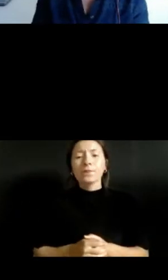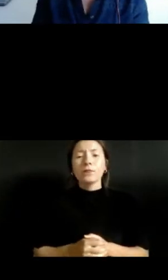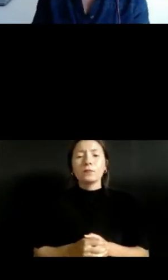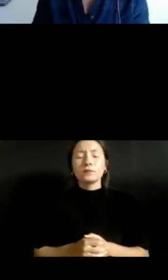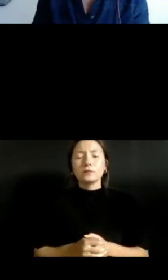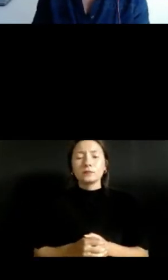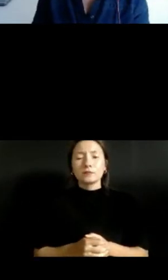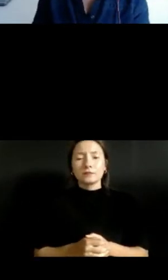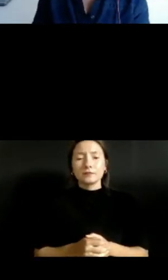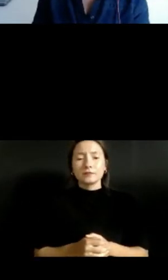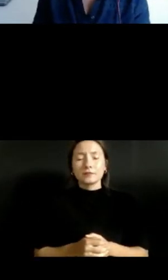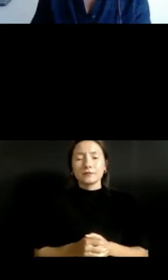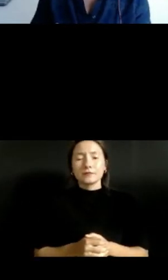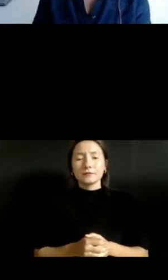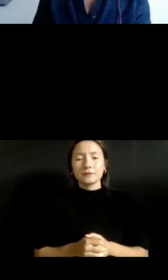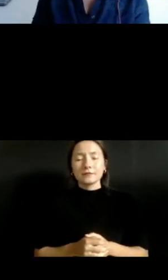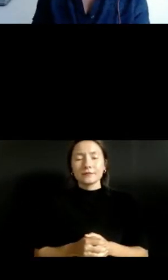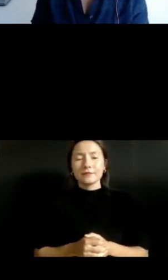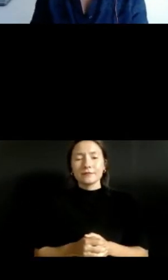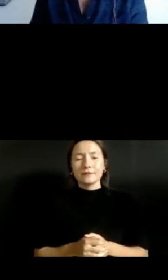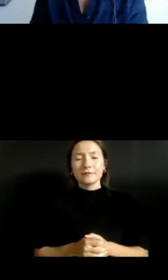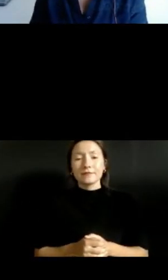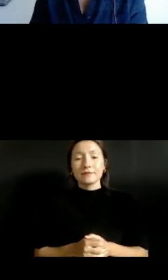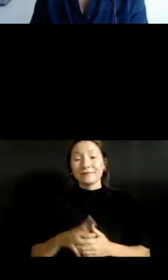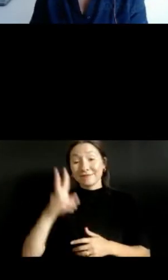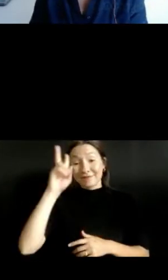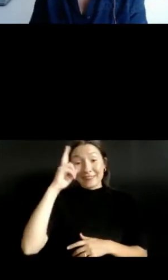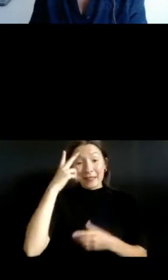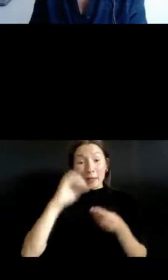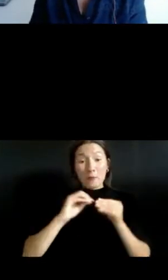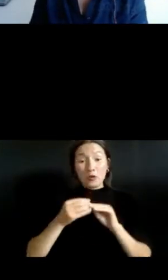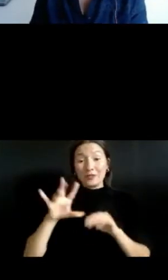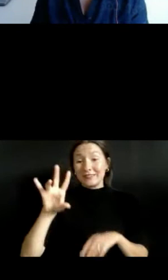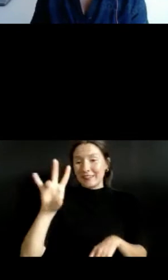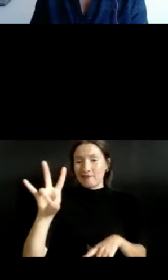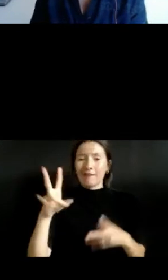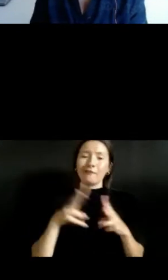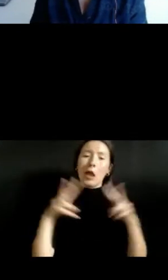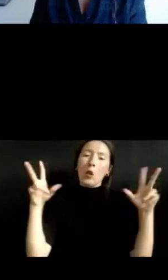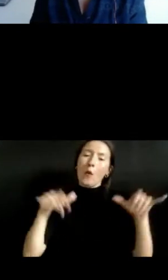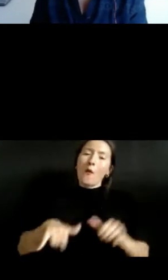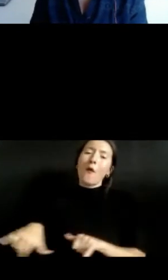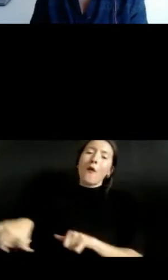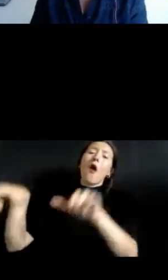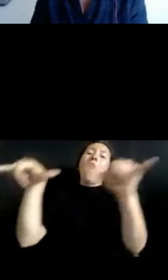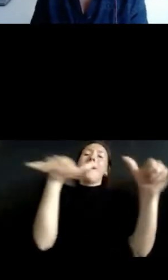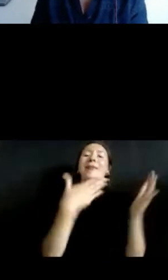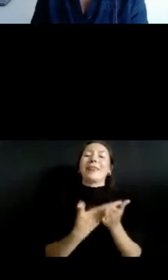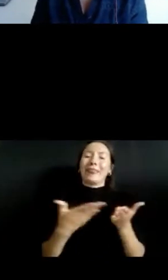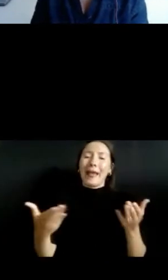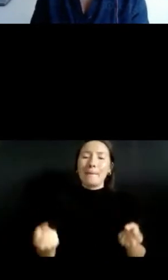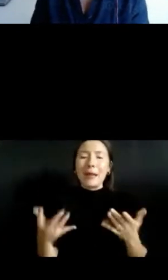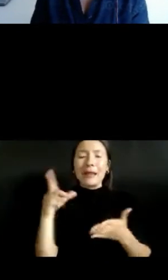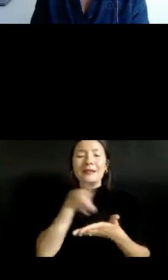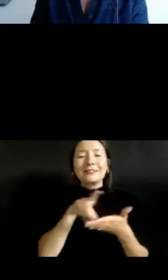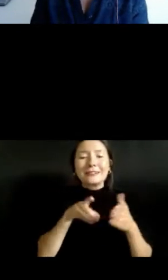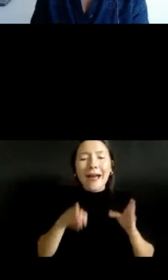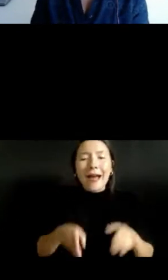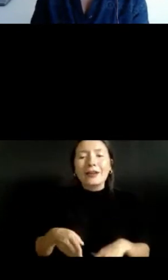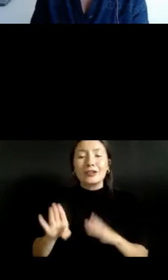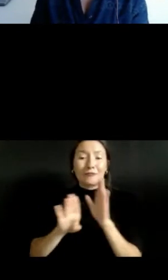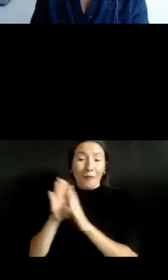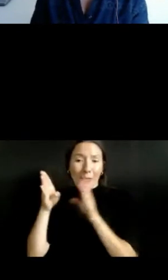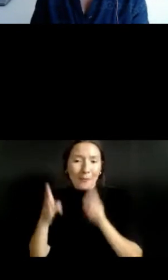Myth number 7 is a common complaint that I hear from designers and developers. And it is, we can't make